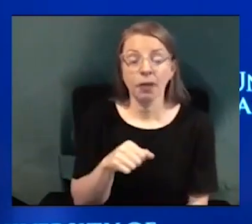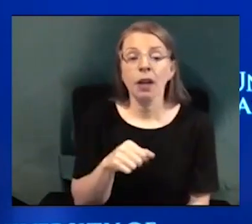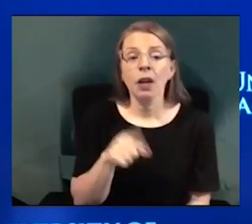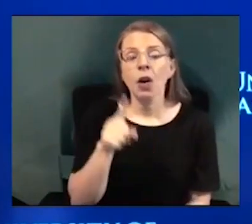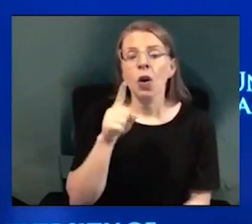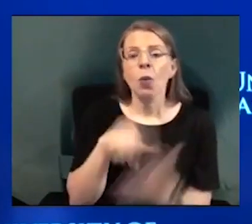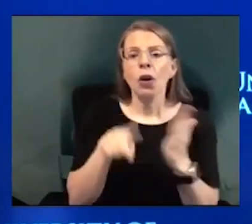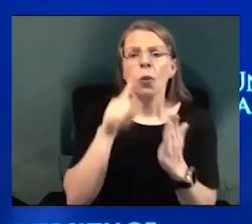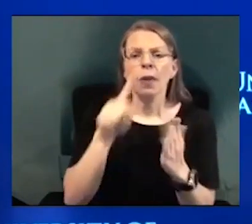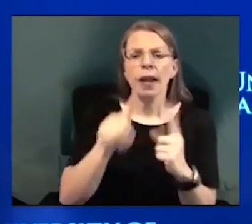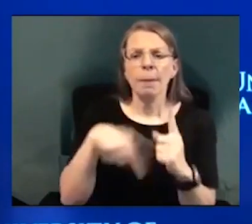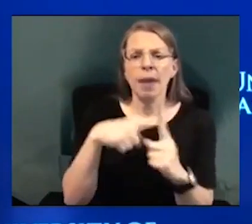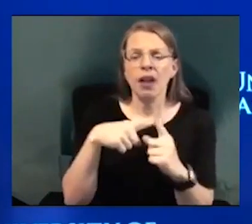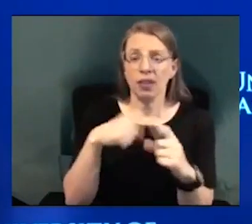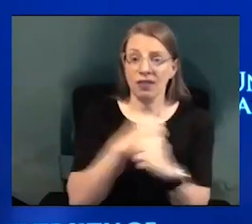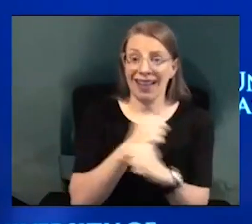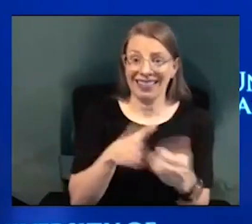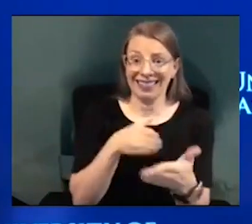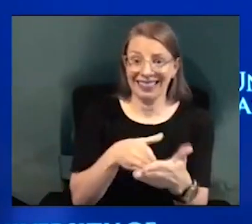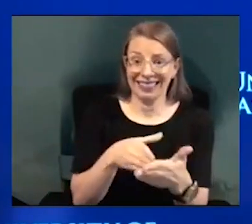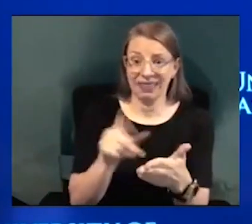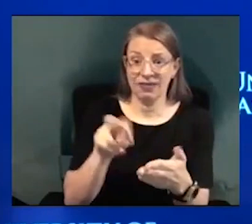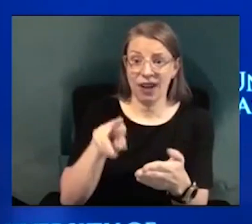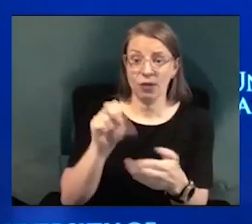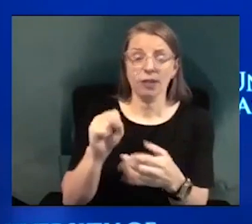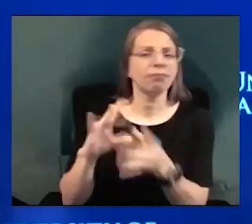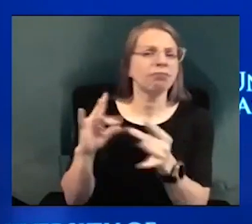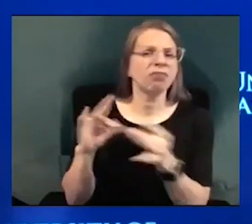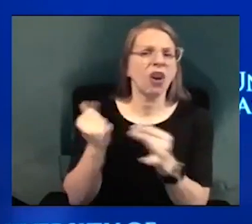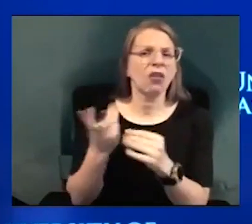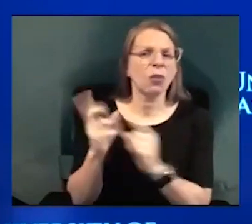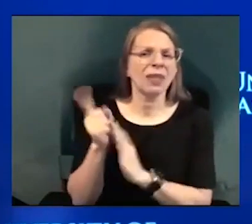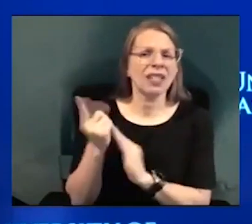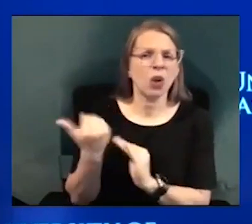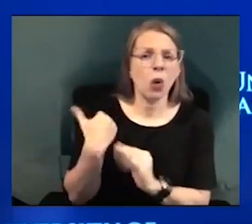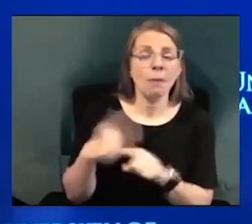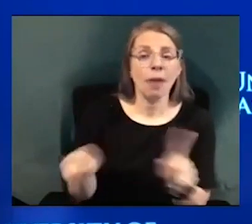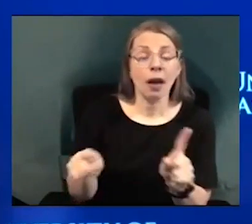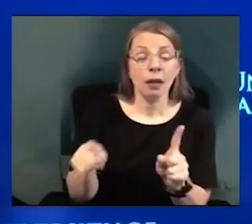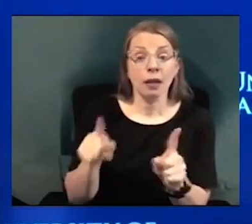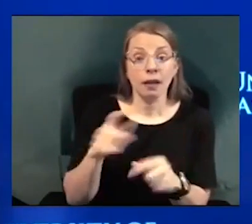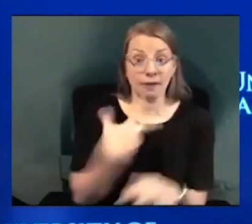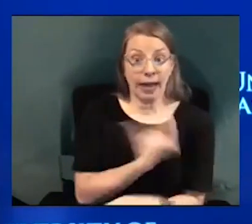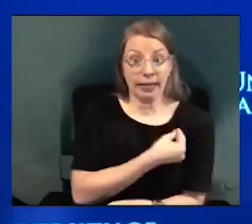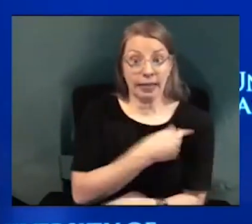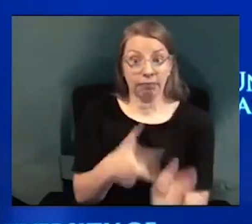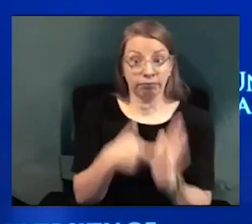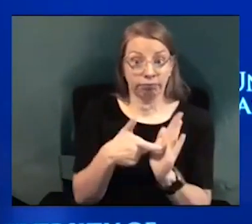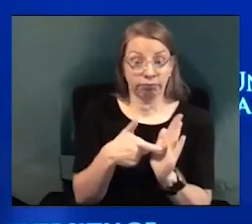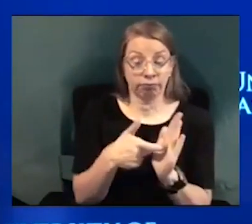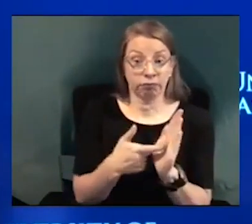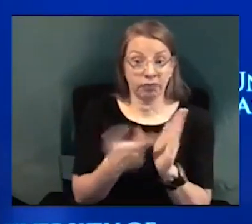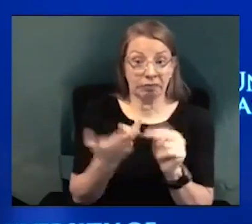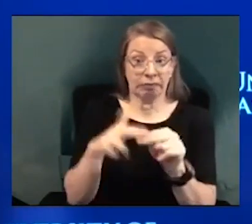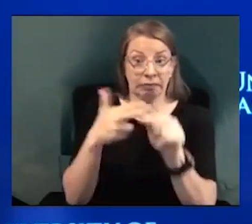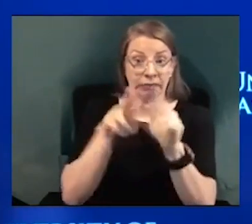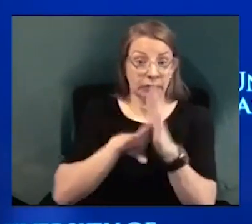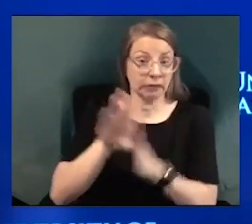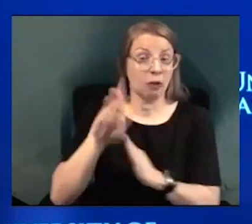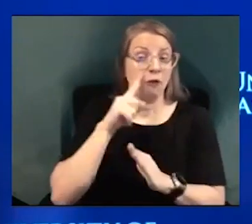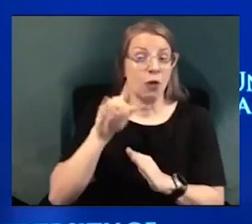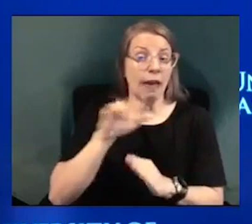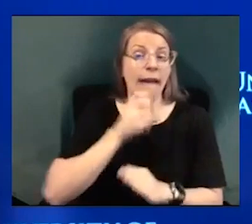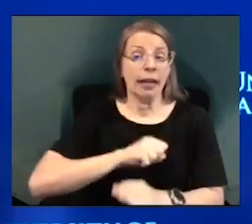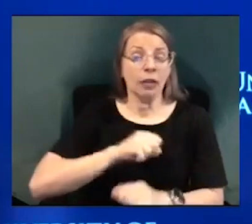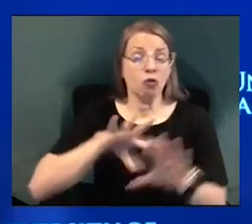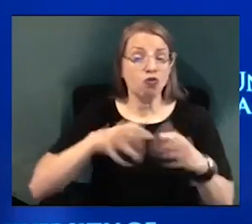against the virus. And you touched on this a little bit just a few minutes ago, but are you seeing vaccine demand growing for that age group, or how is that compared to